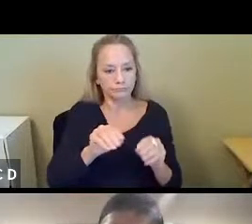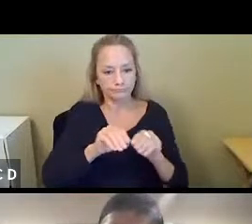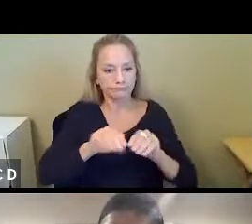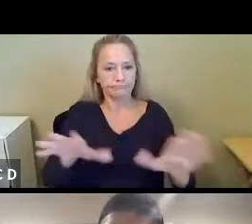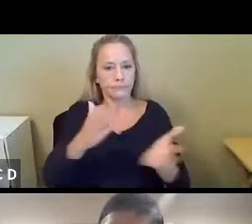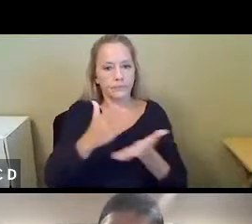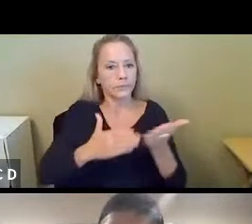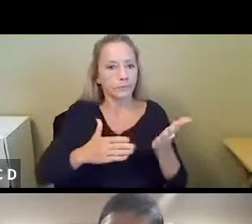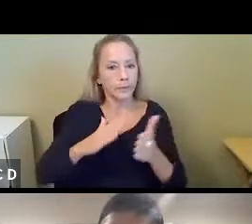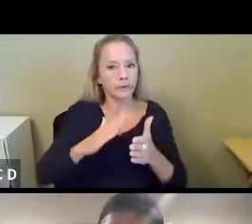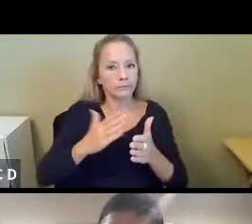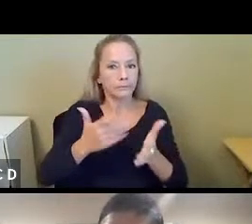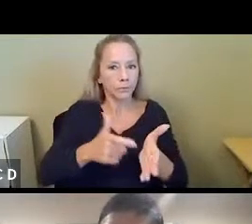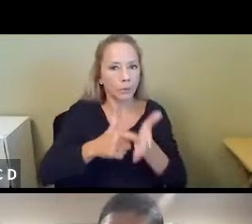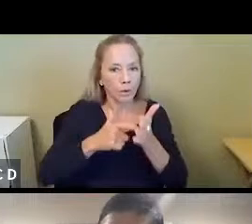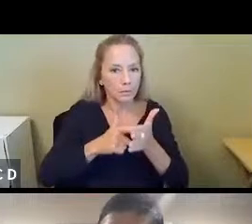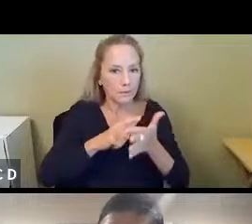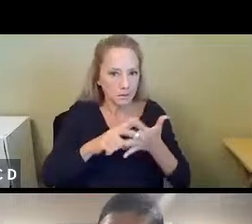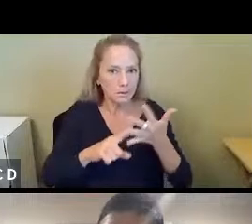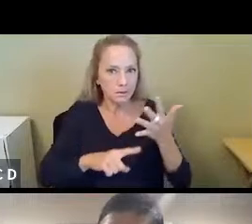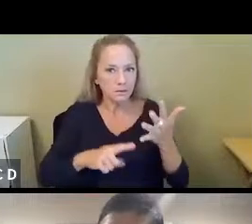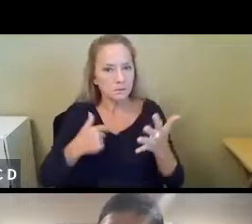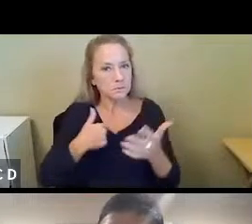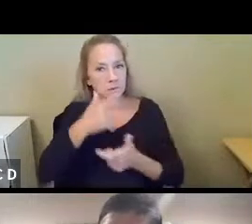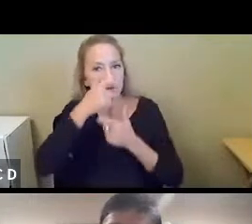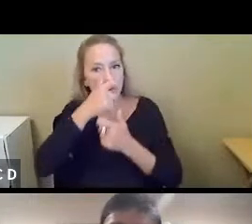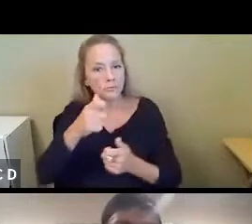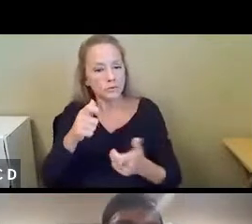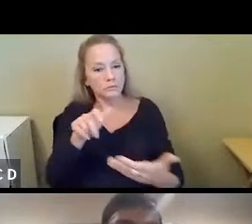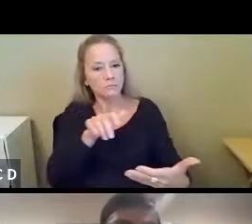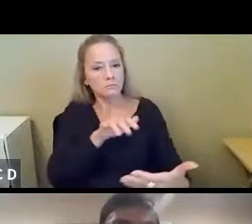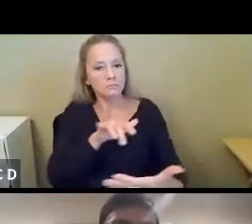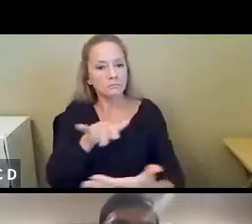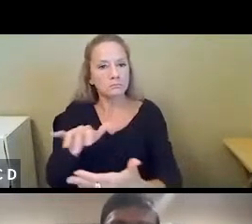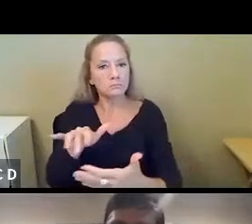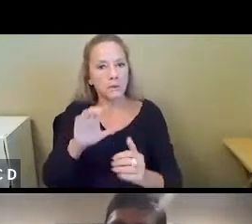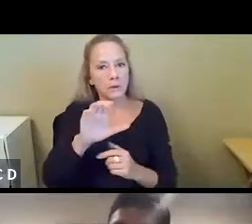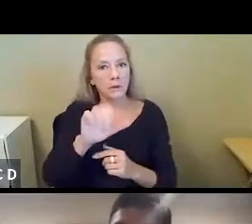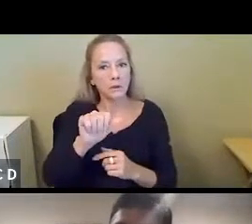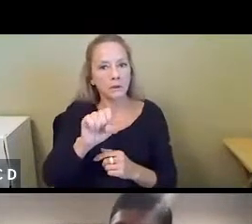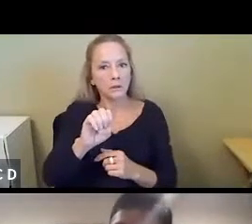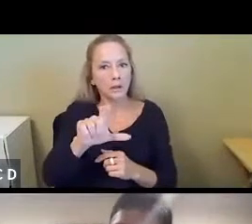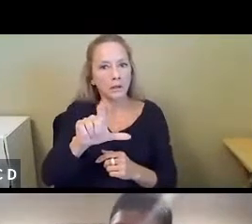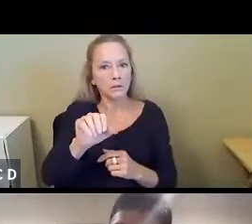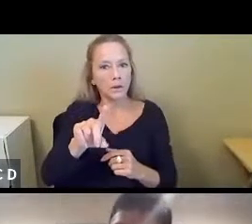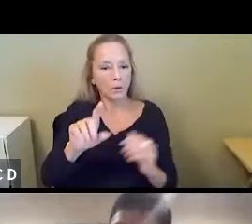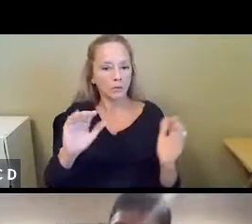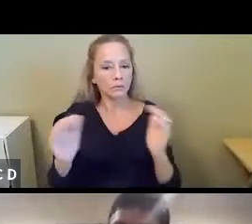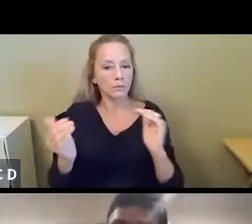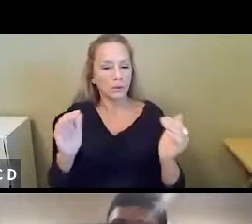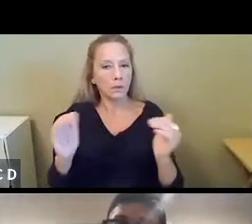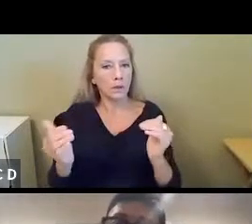to look and see what caseloads are versus releasing